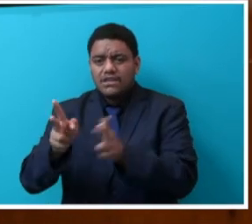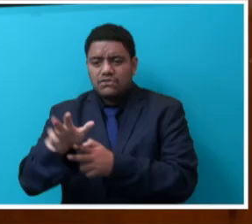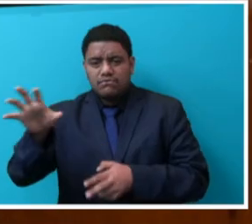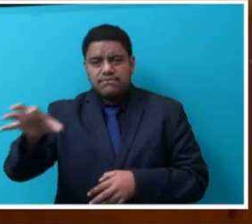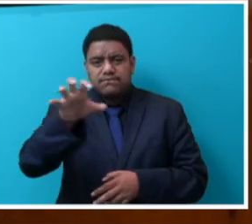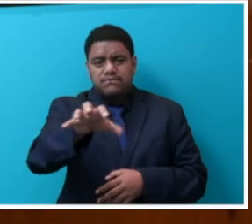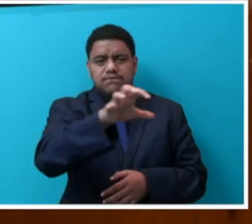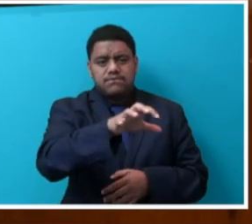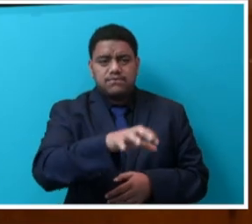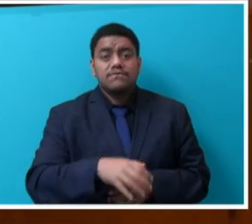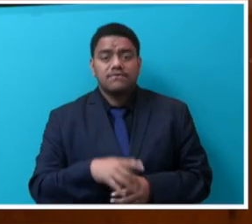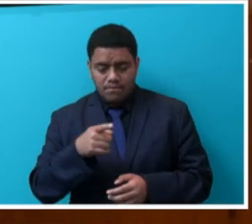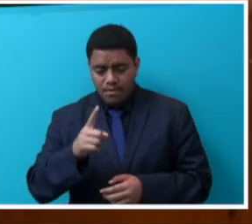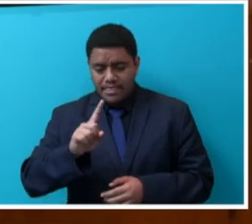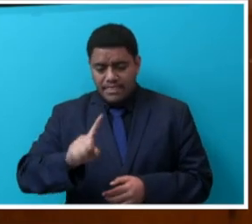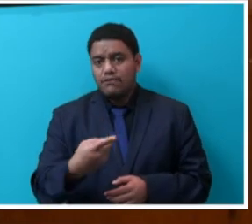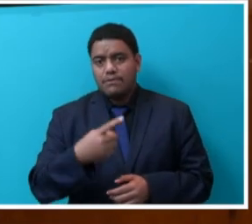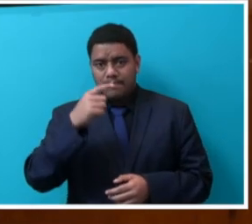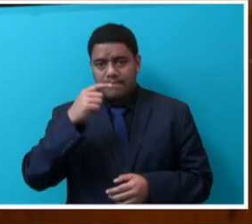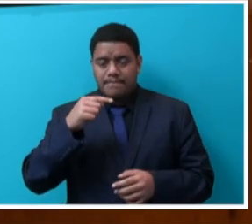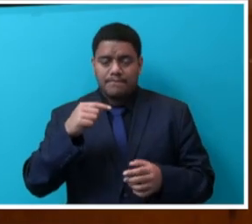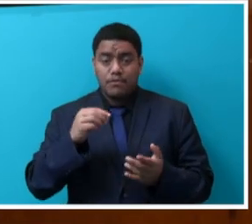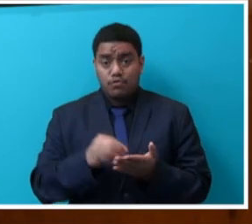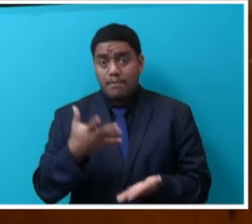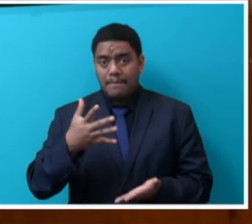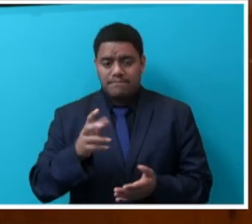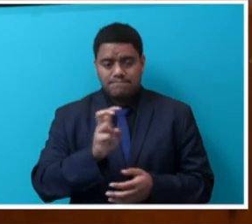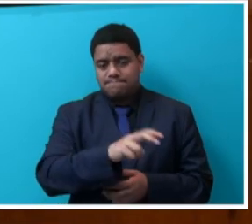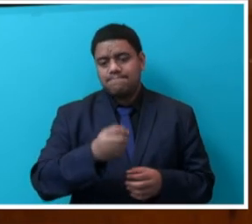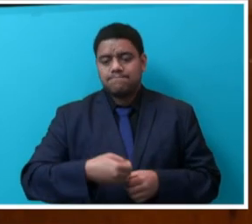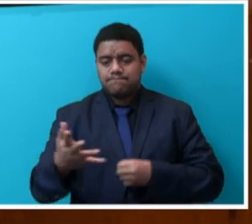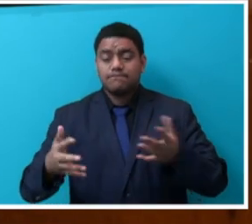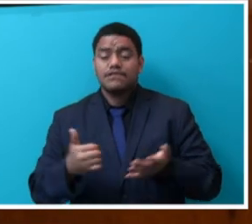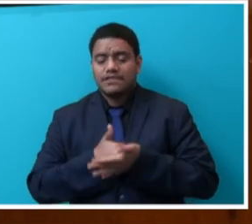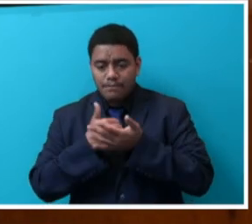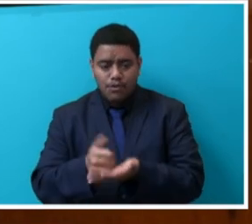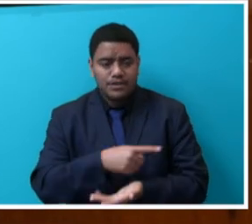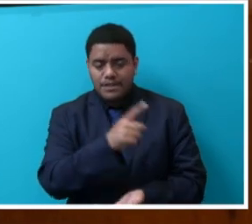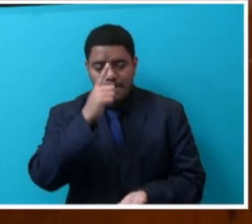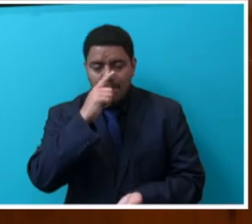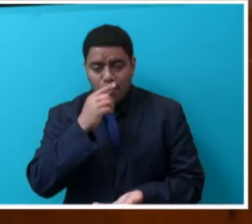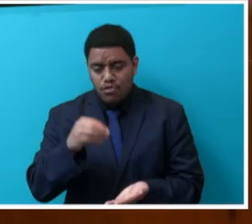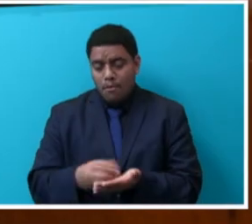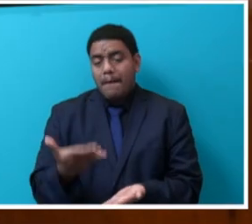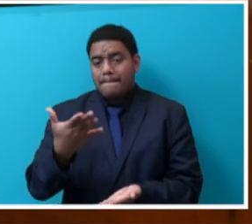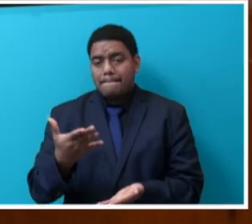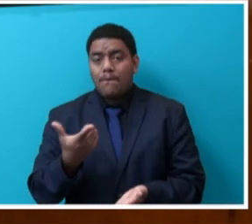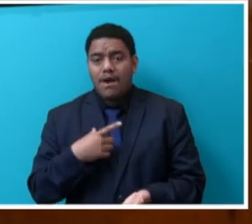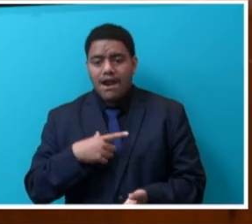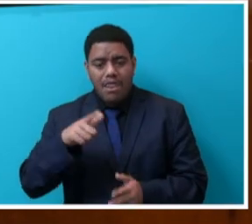over 1,000 top-up agents, but not all opt to support e-ticketing cards due to the